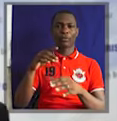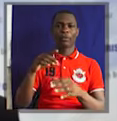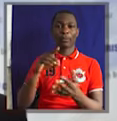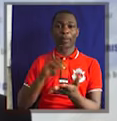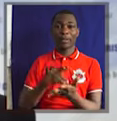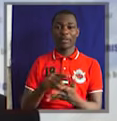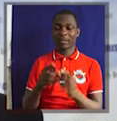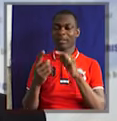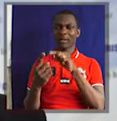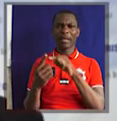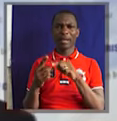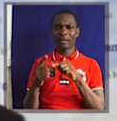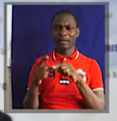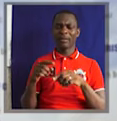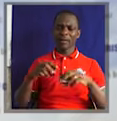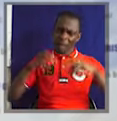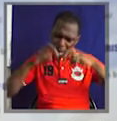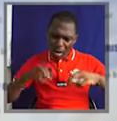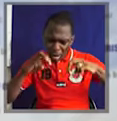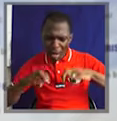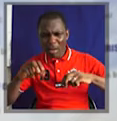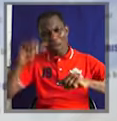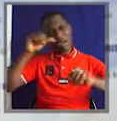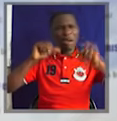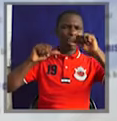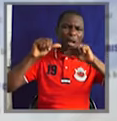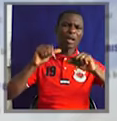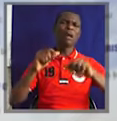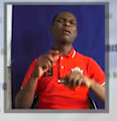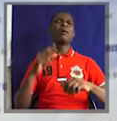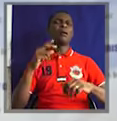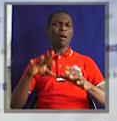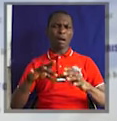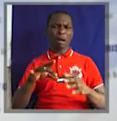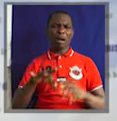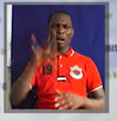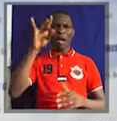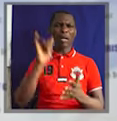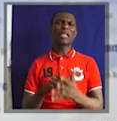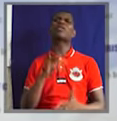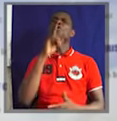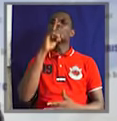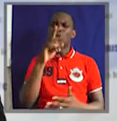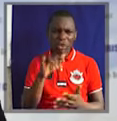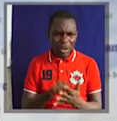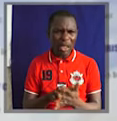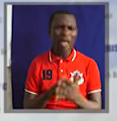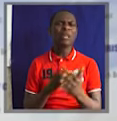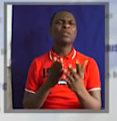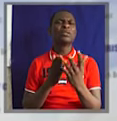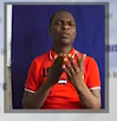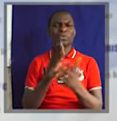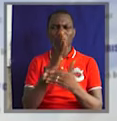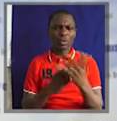his research no. Ono so scientifically no obehu sa de no say e true. Say one near maybe or honor more and run